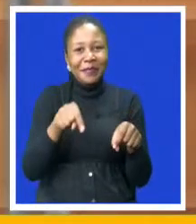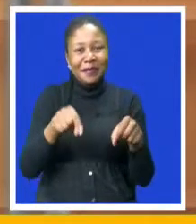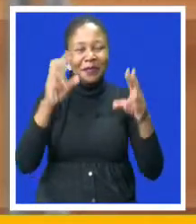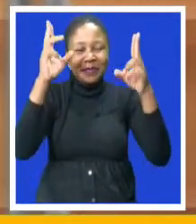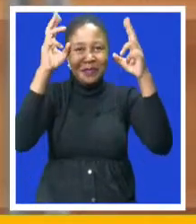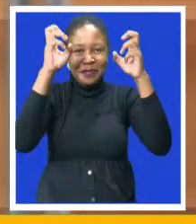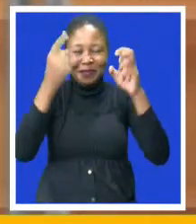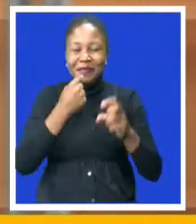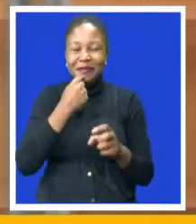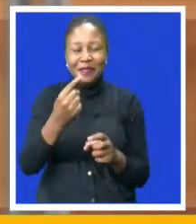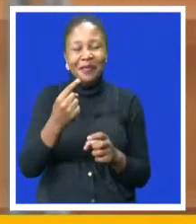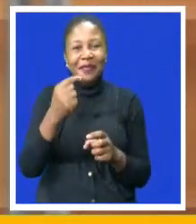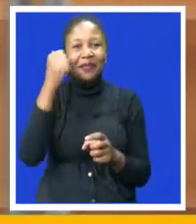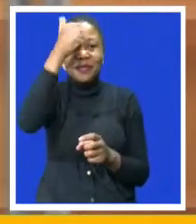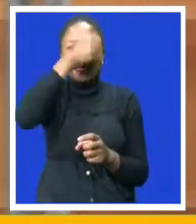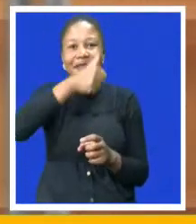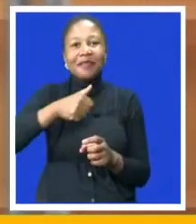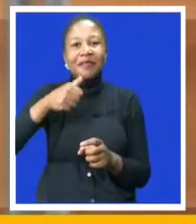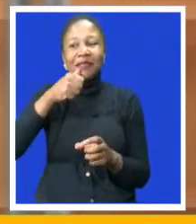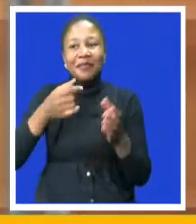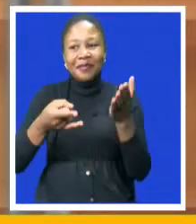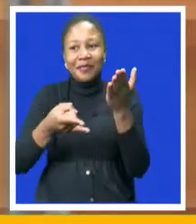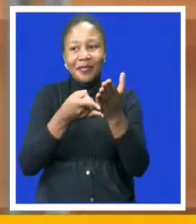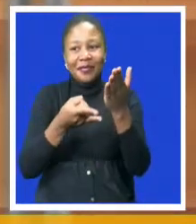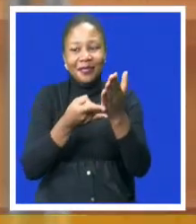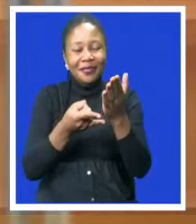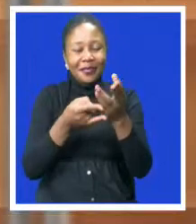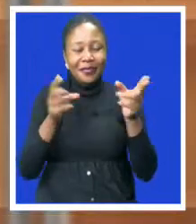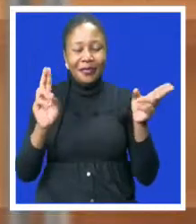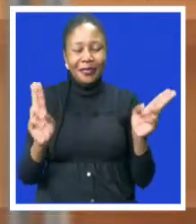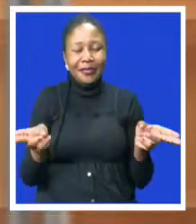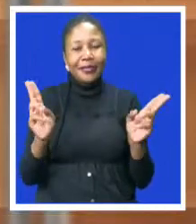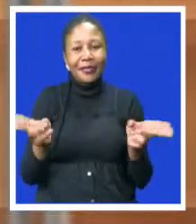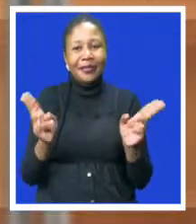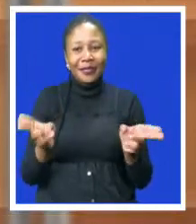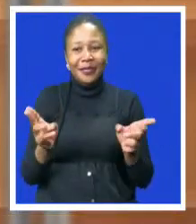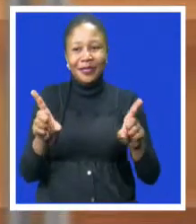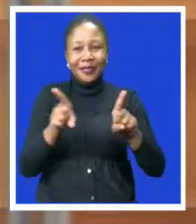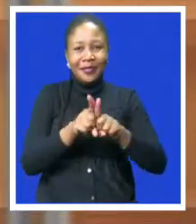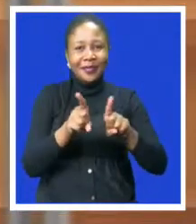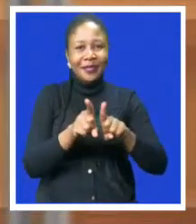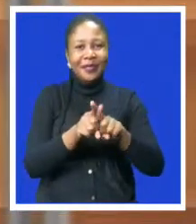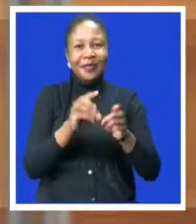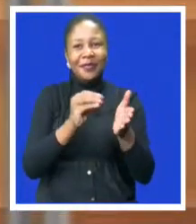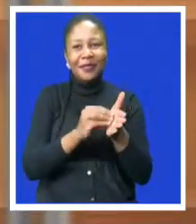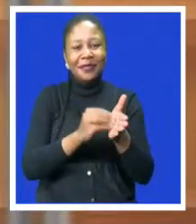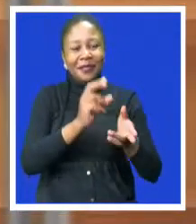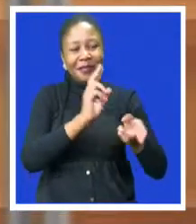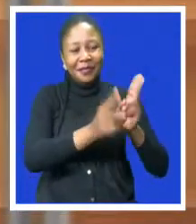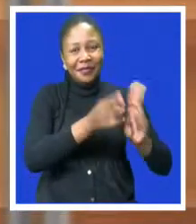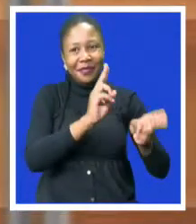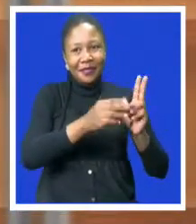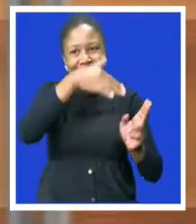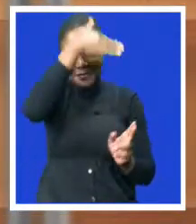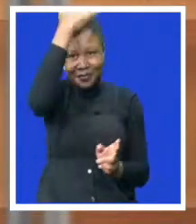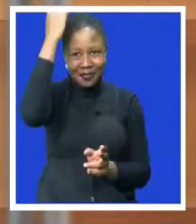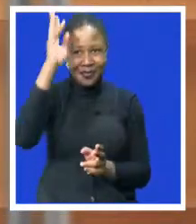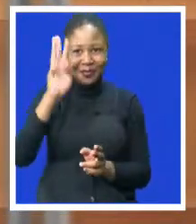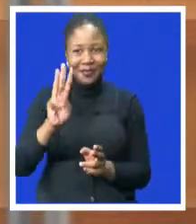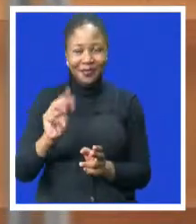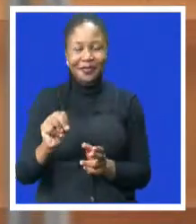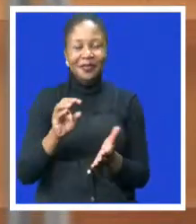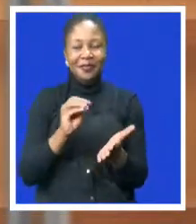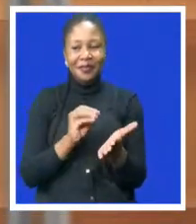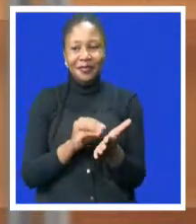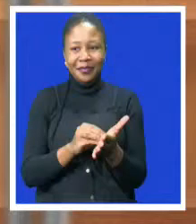My name is Lerato Mabilisa, and also joining me in the studio is the sign language interpreter Nompumelelo Hadebe. A